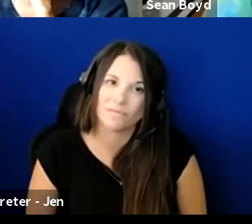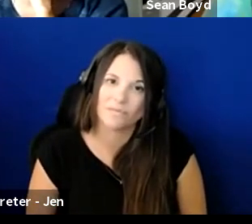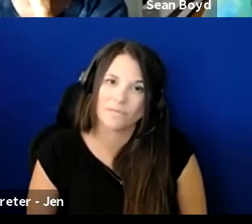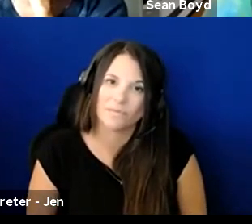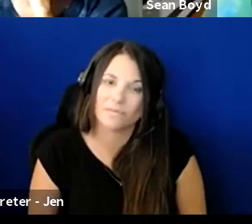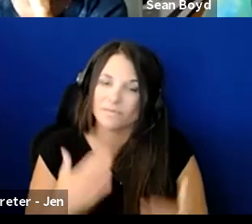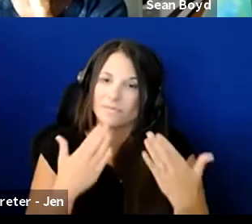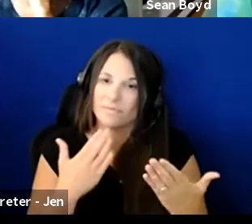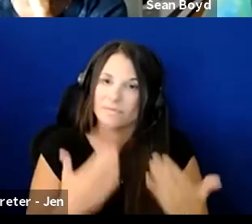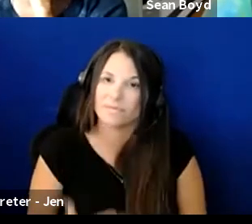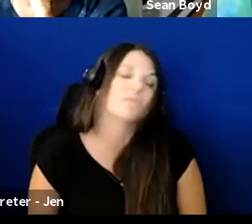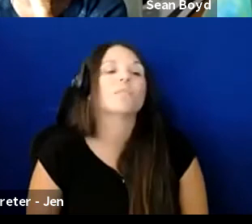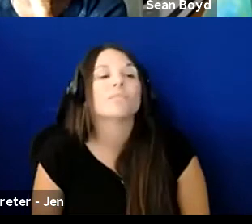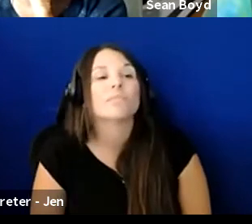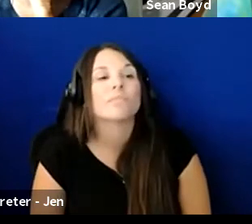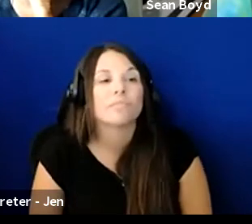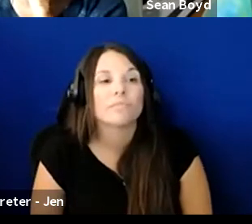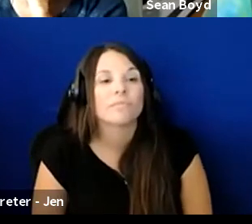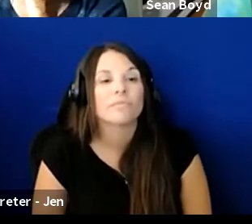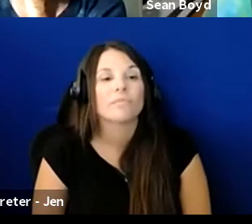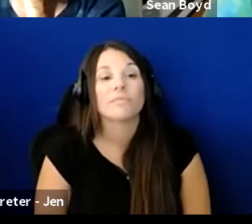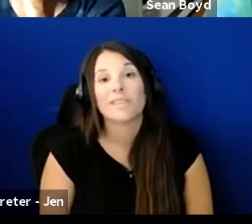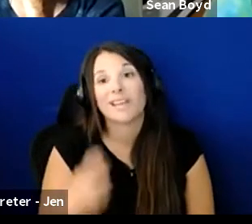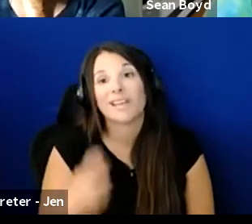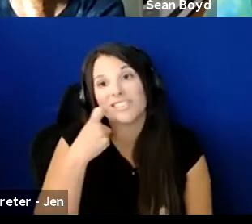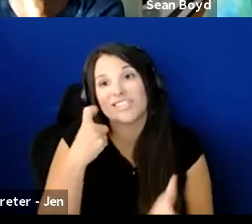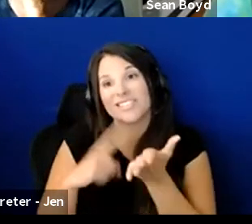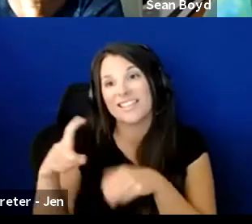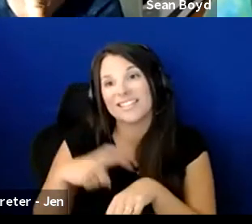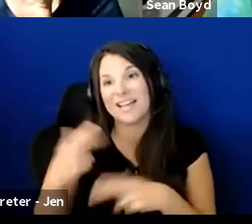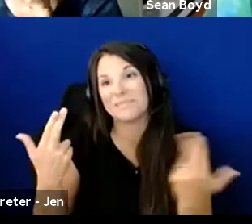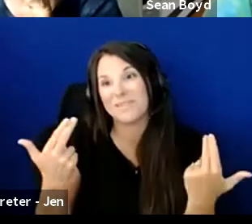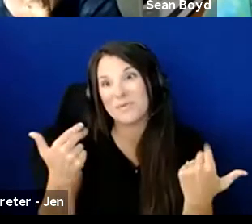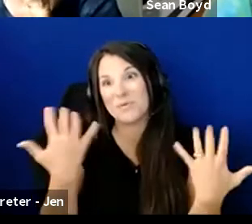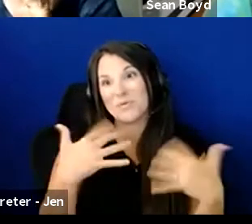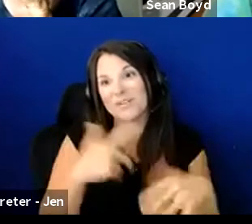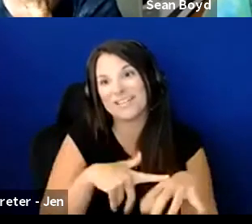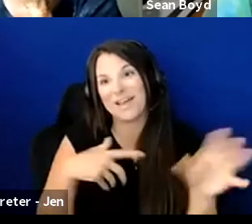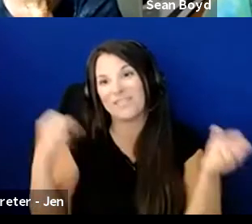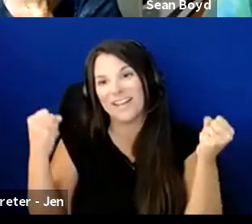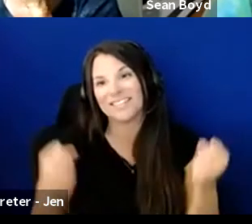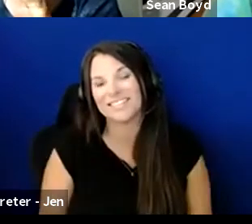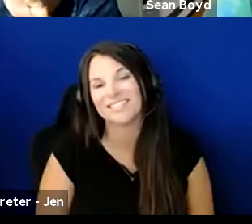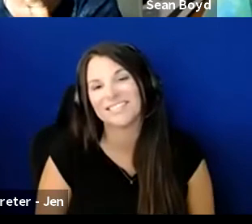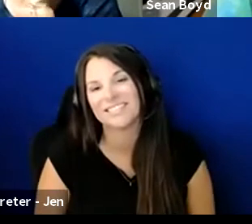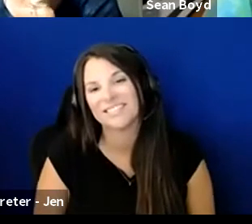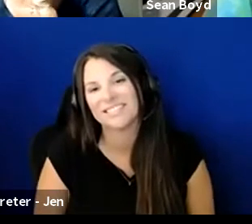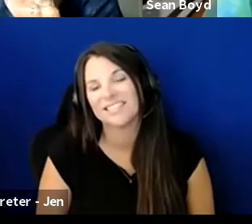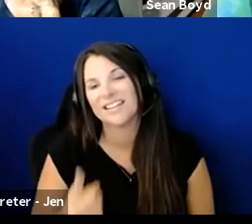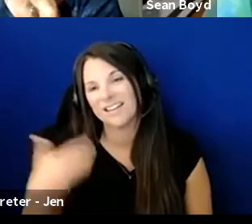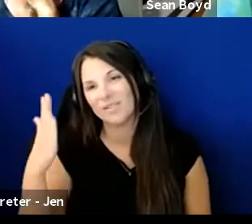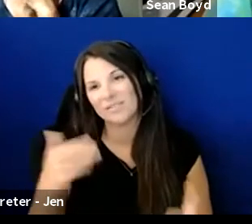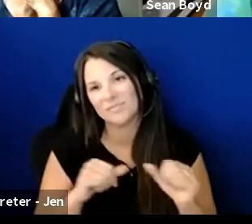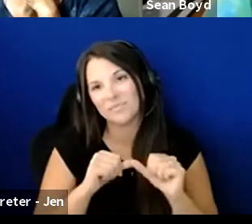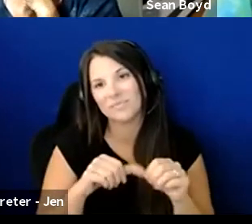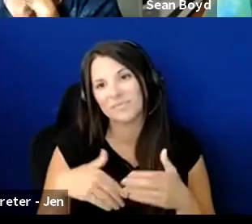Thank you. I just checked the time out. It's going fast. So I'm going to move on to